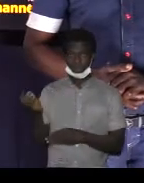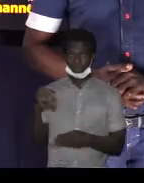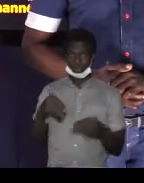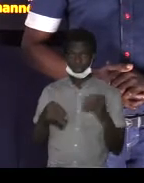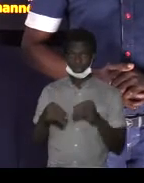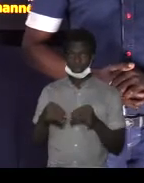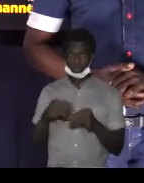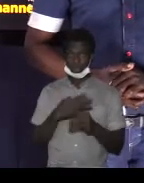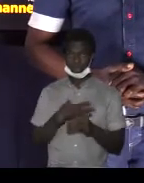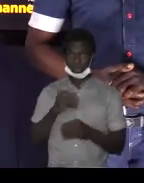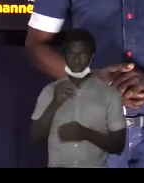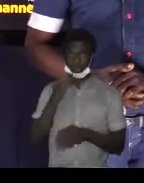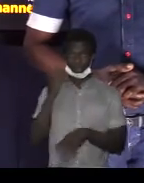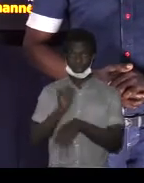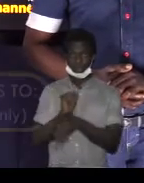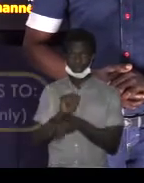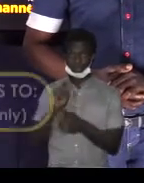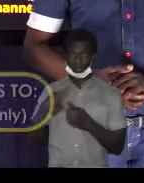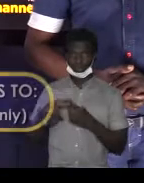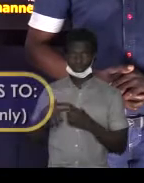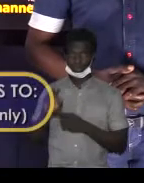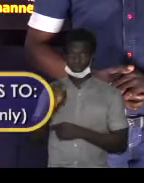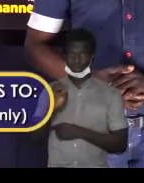comments and your assignments to